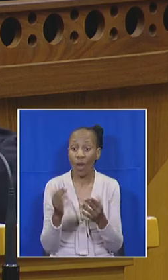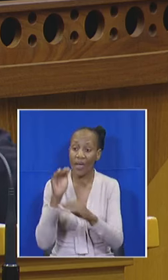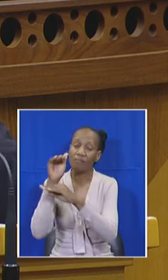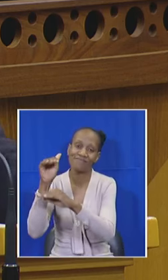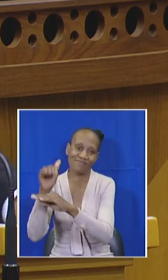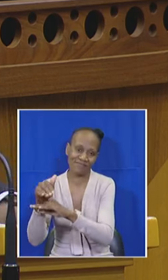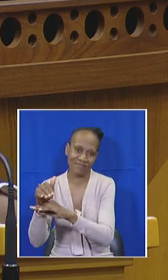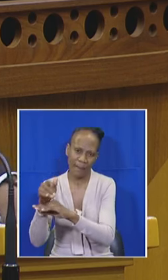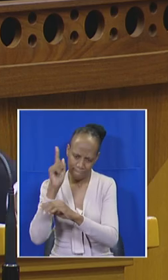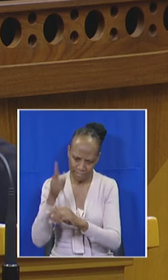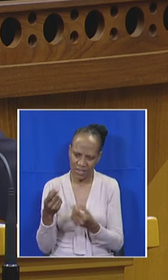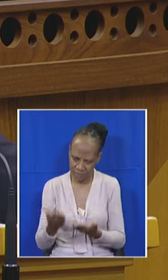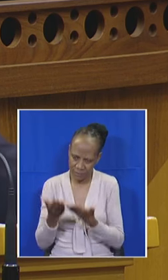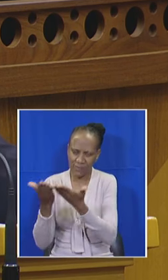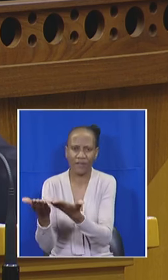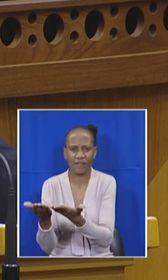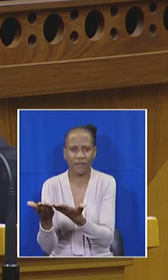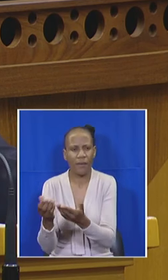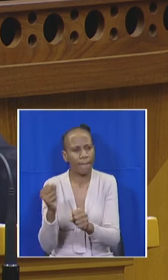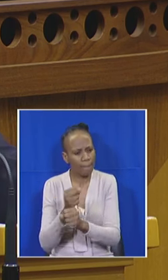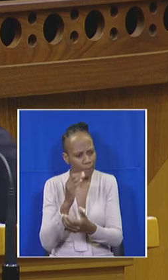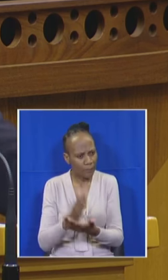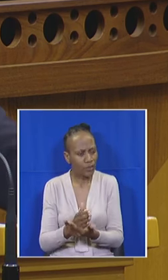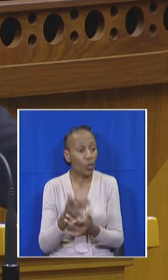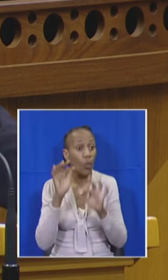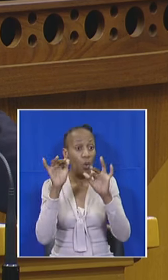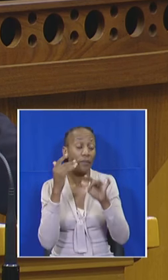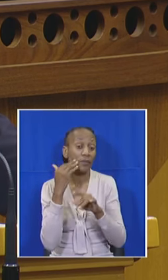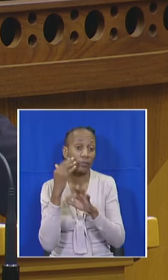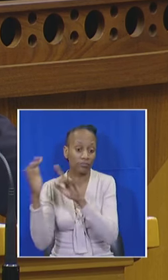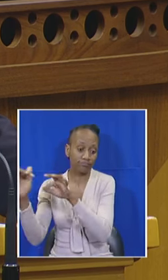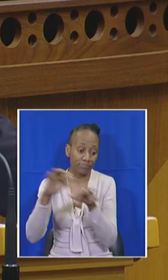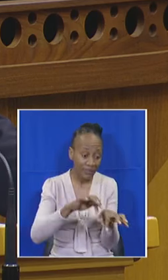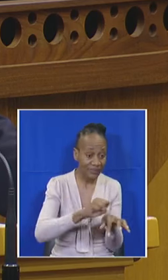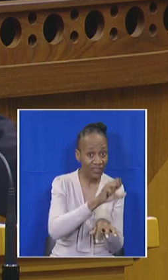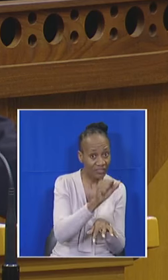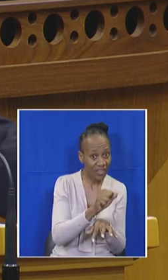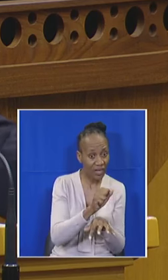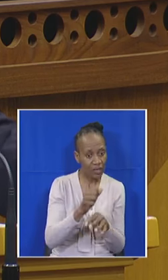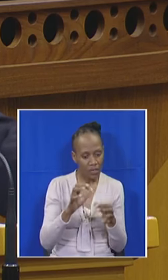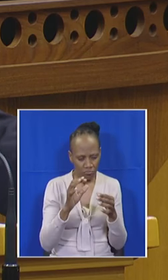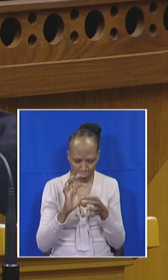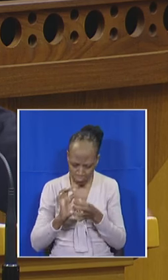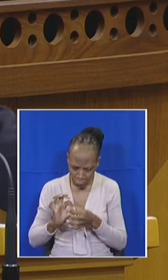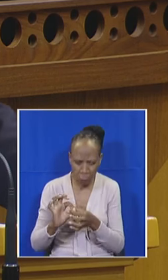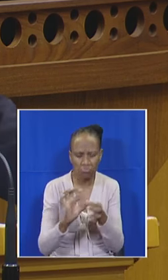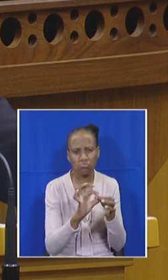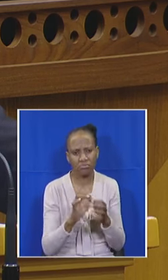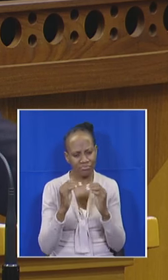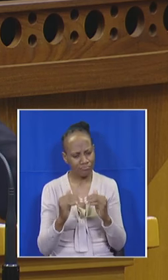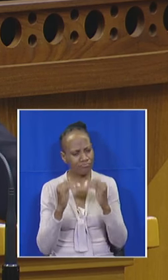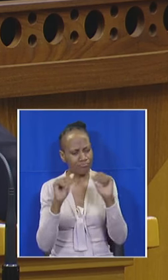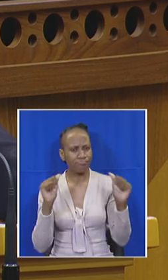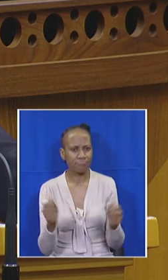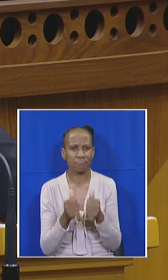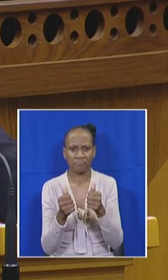respect to the treatment of refugees and nationals of other